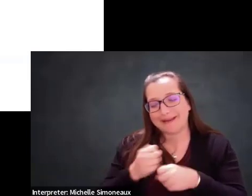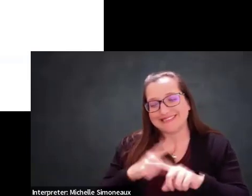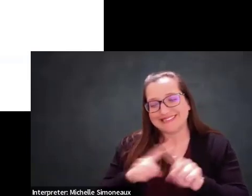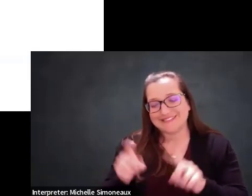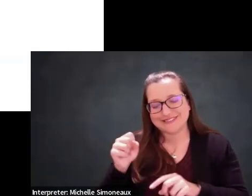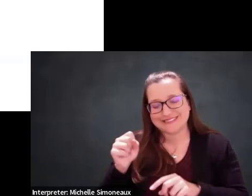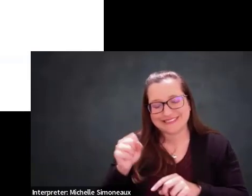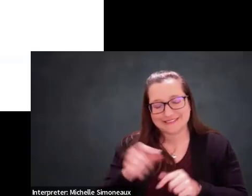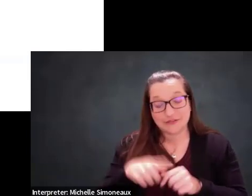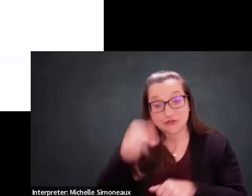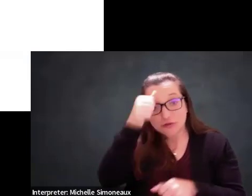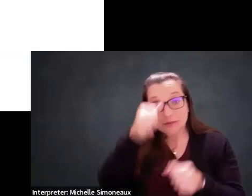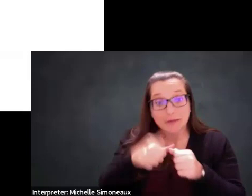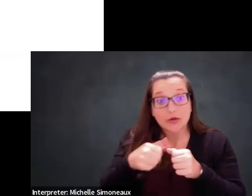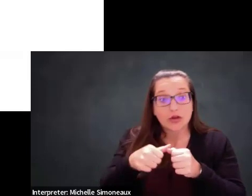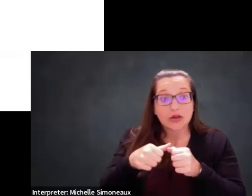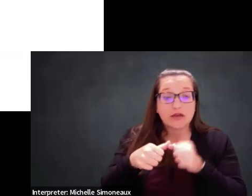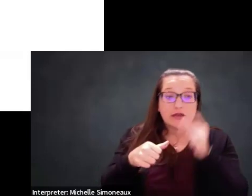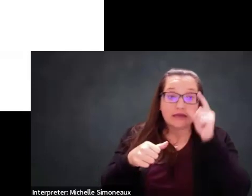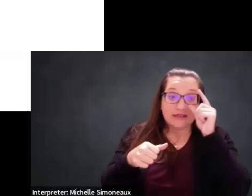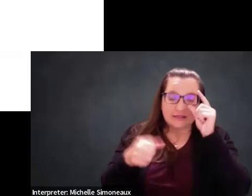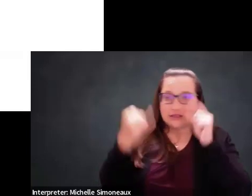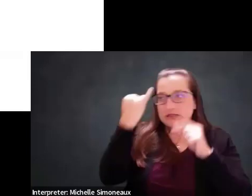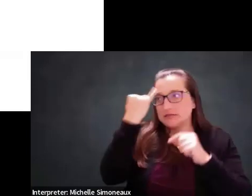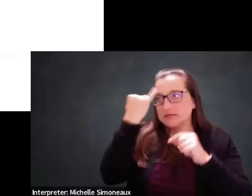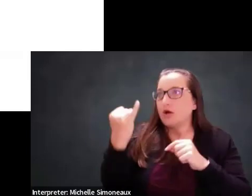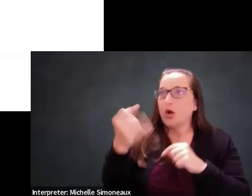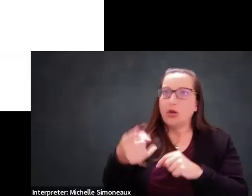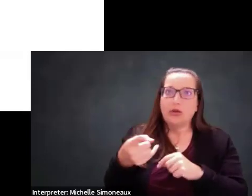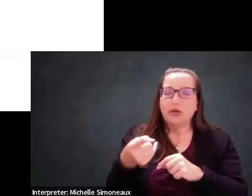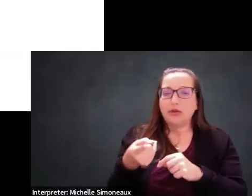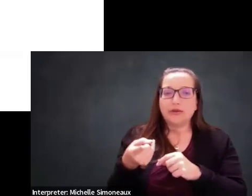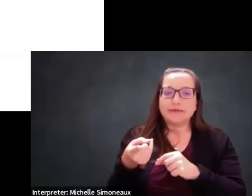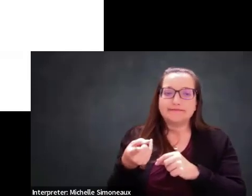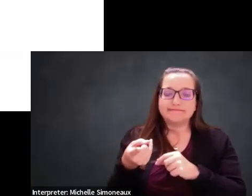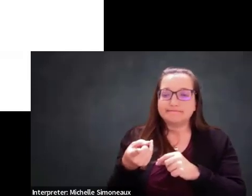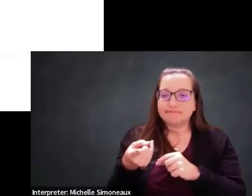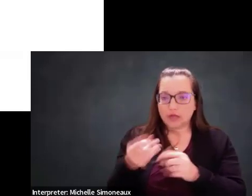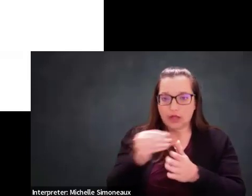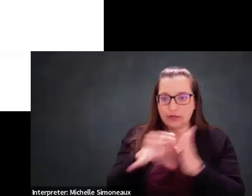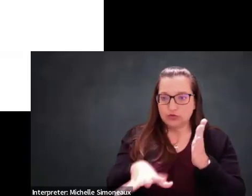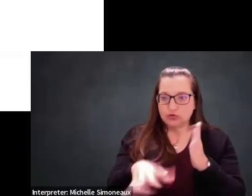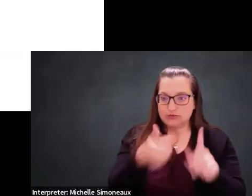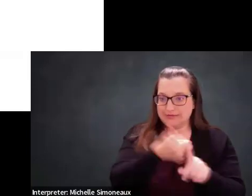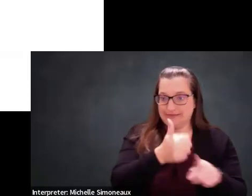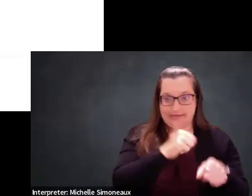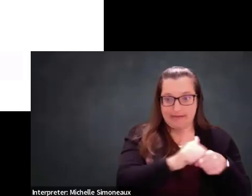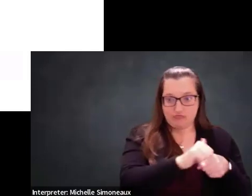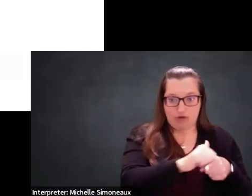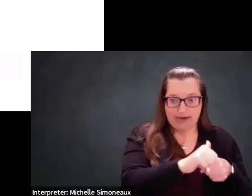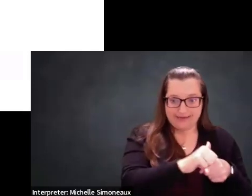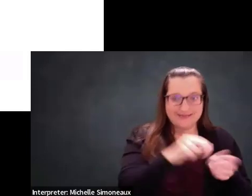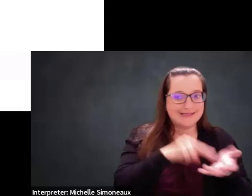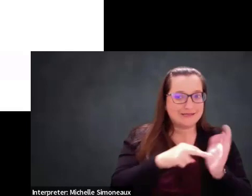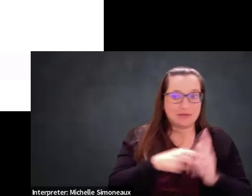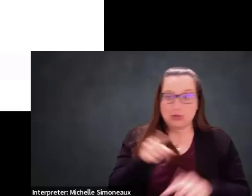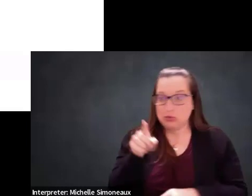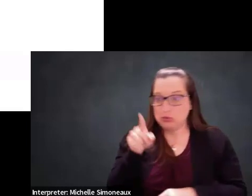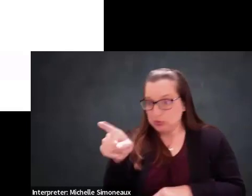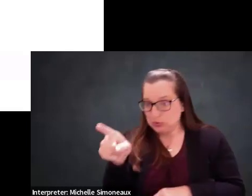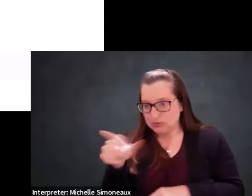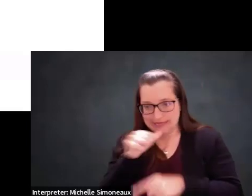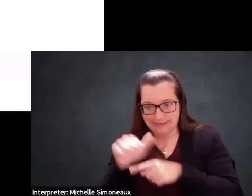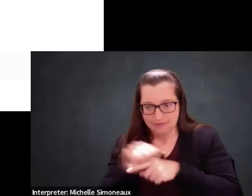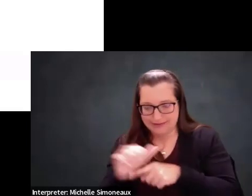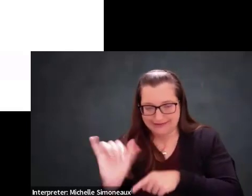in mind that, you know, imagine if we were not able to, you know, if the student is not practicing, that means you're not practicing. And